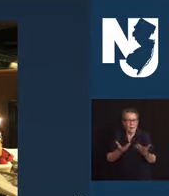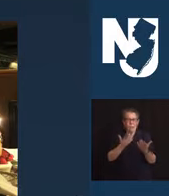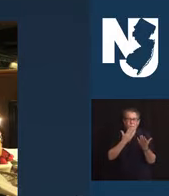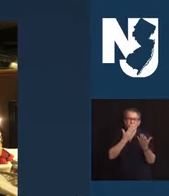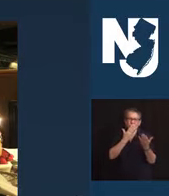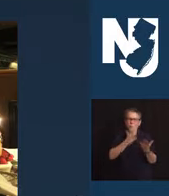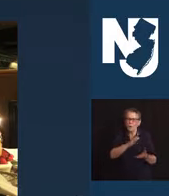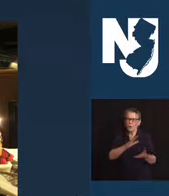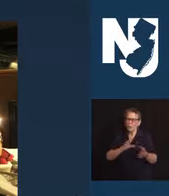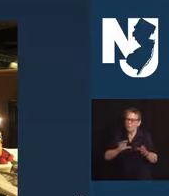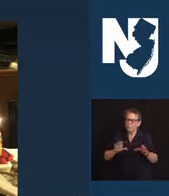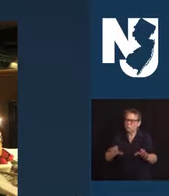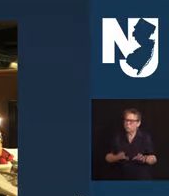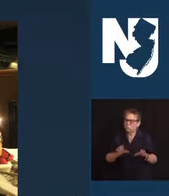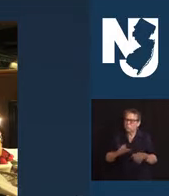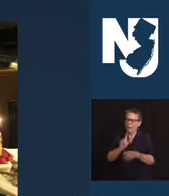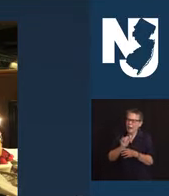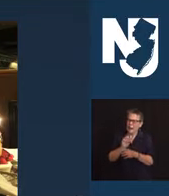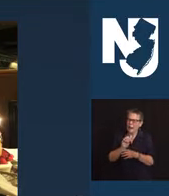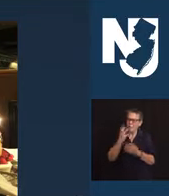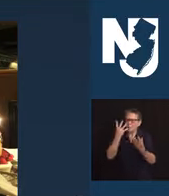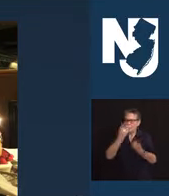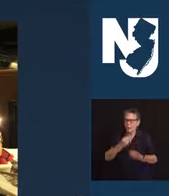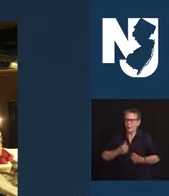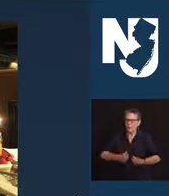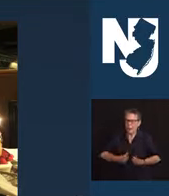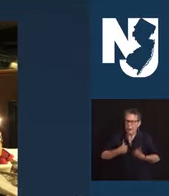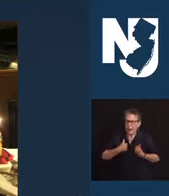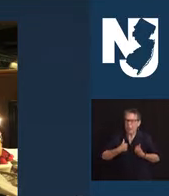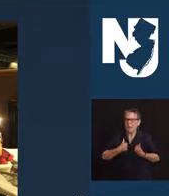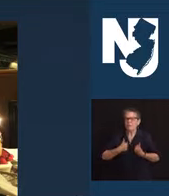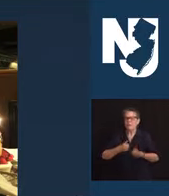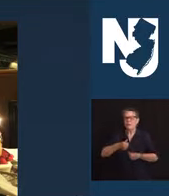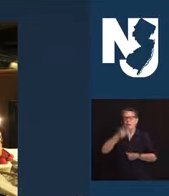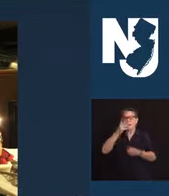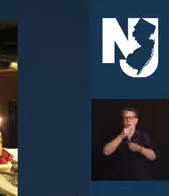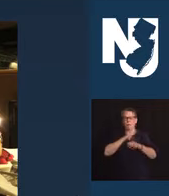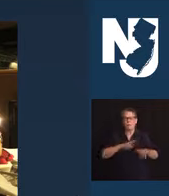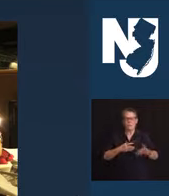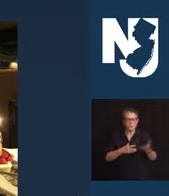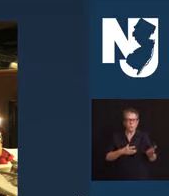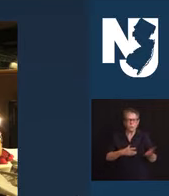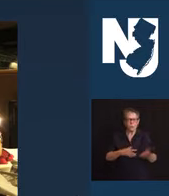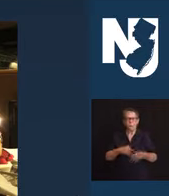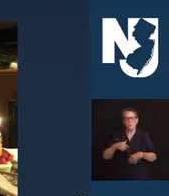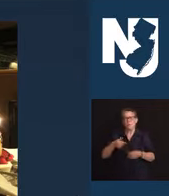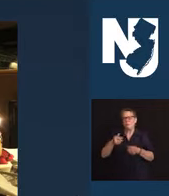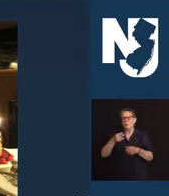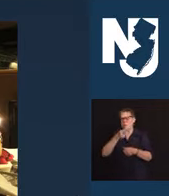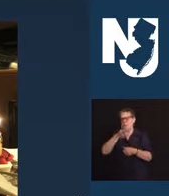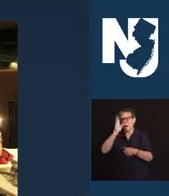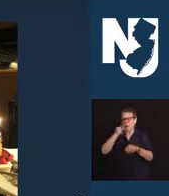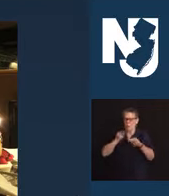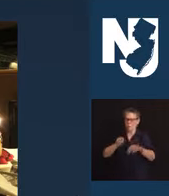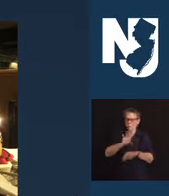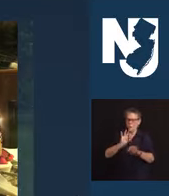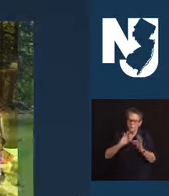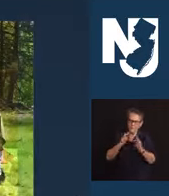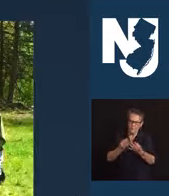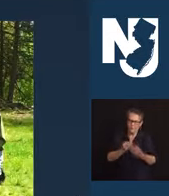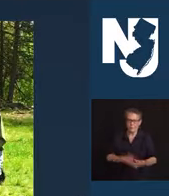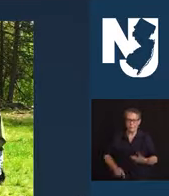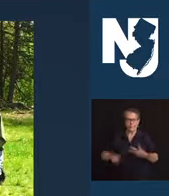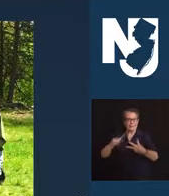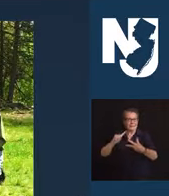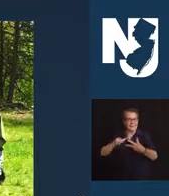serving others. What an incredible legacy, and may God bless and watch over her memory and her incredible family. Next